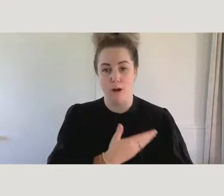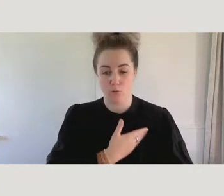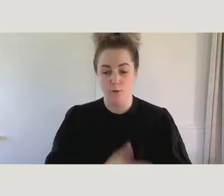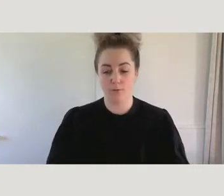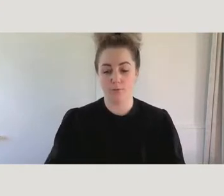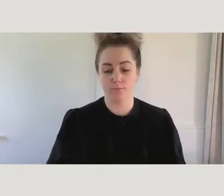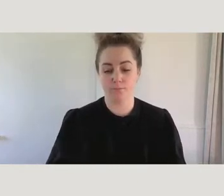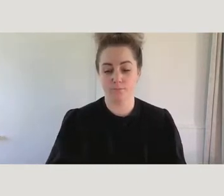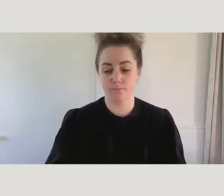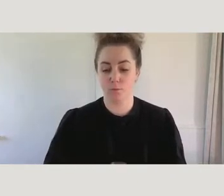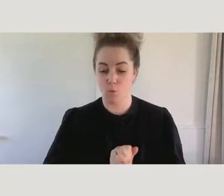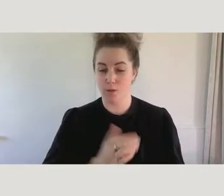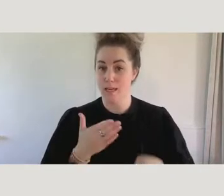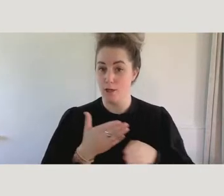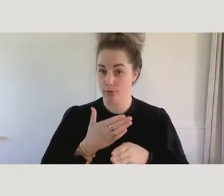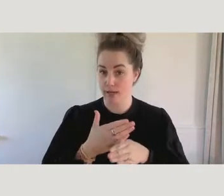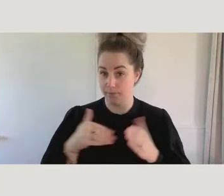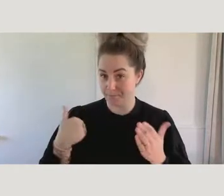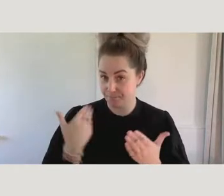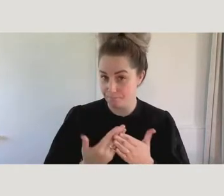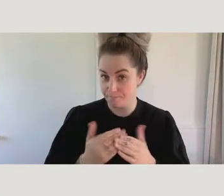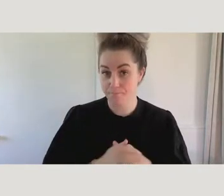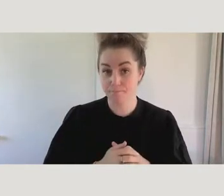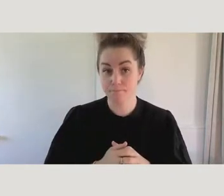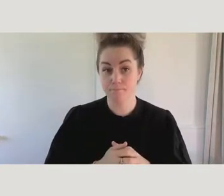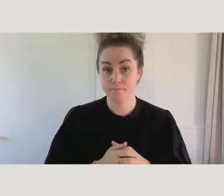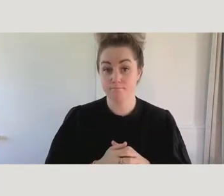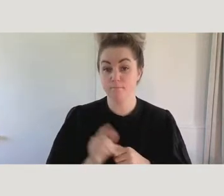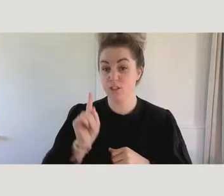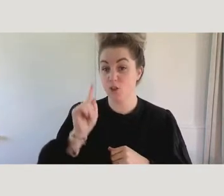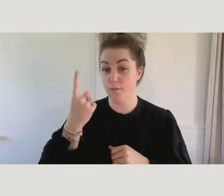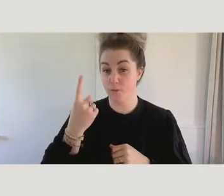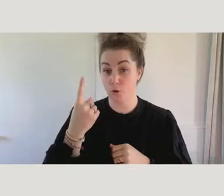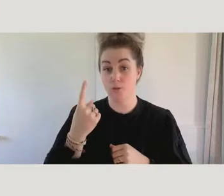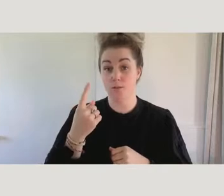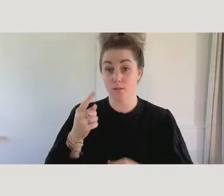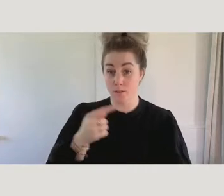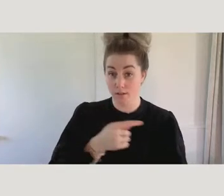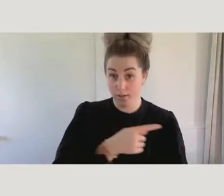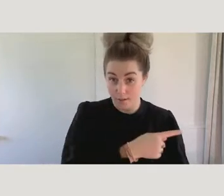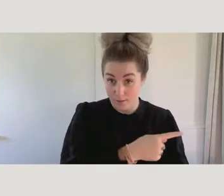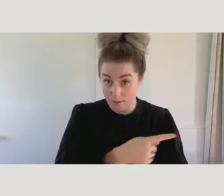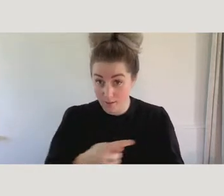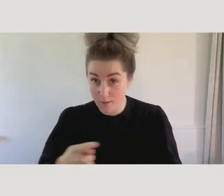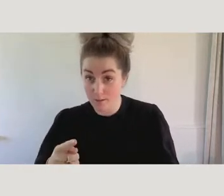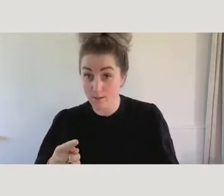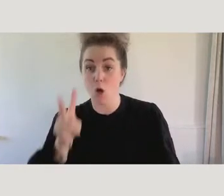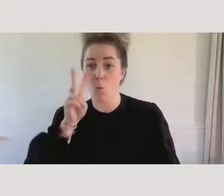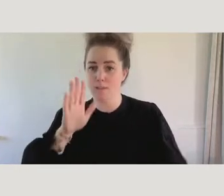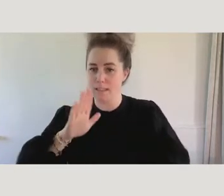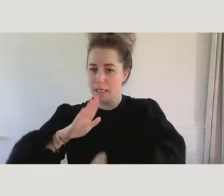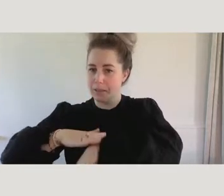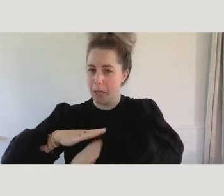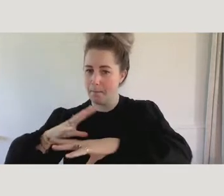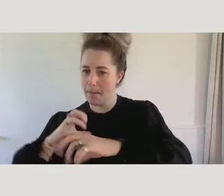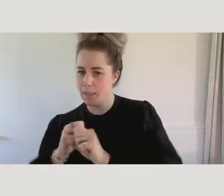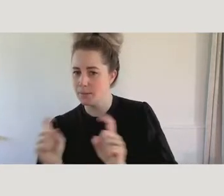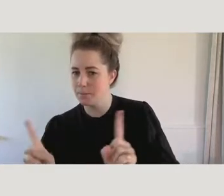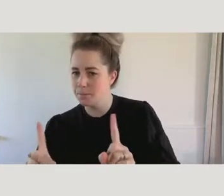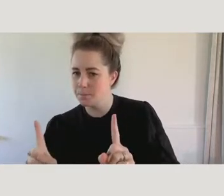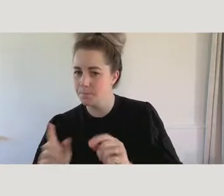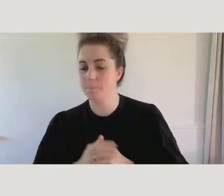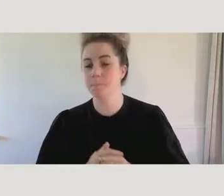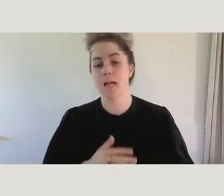in their career so that will be the first pass we'll go through and we'll see how we do for time and then